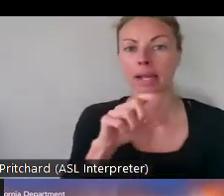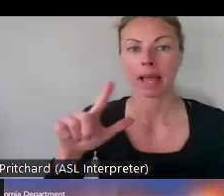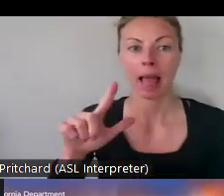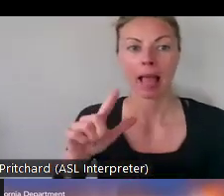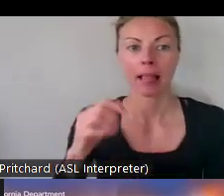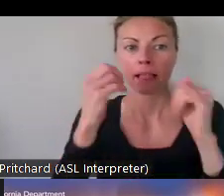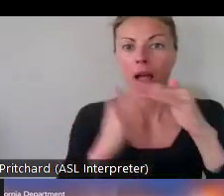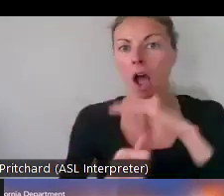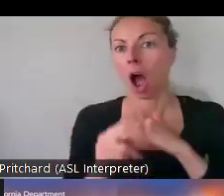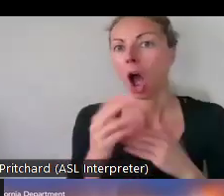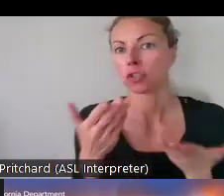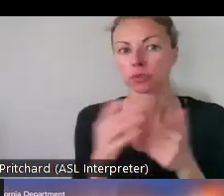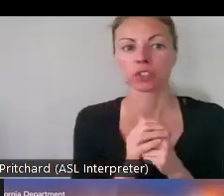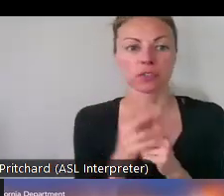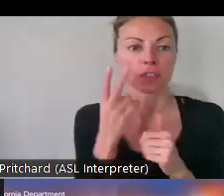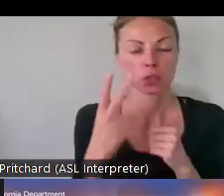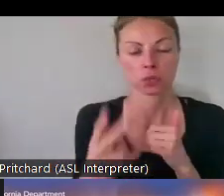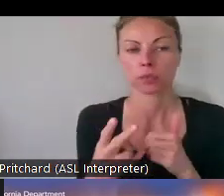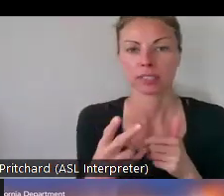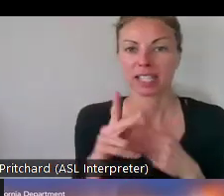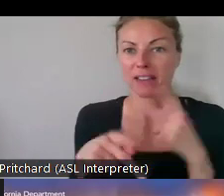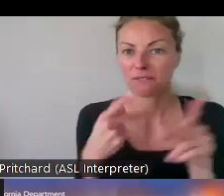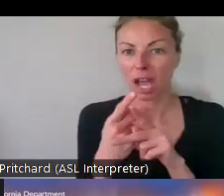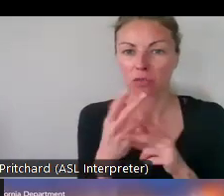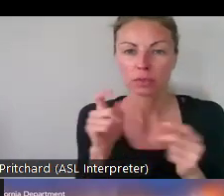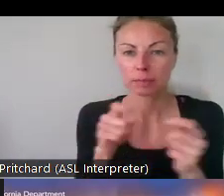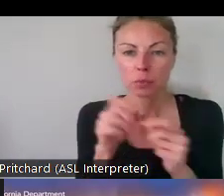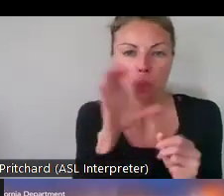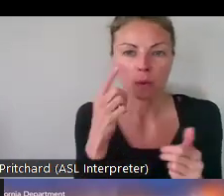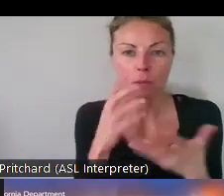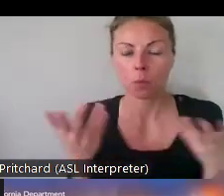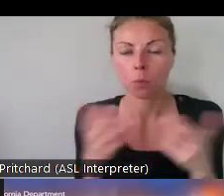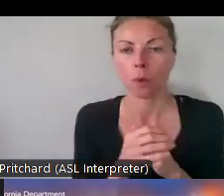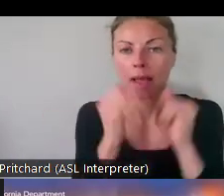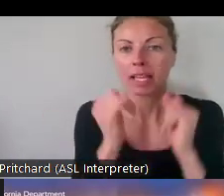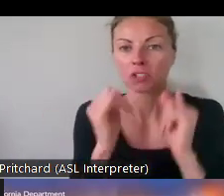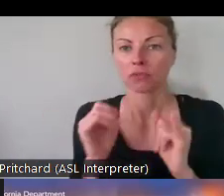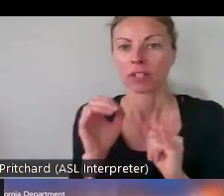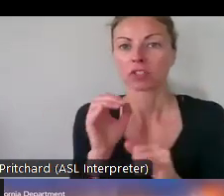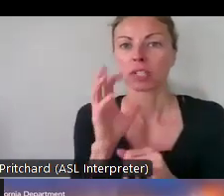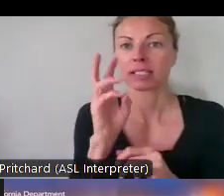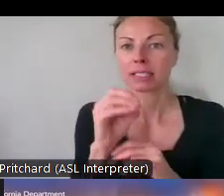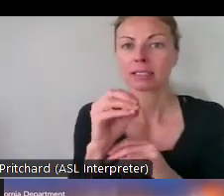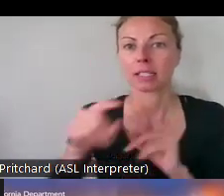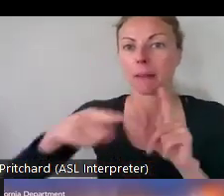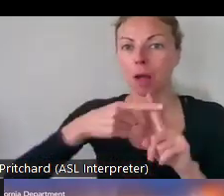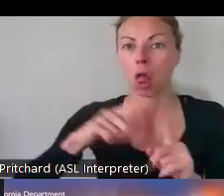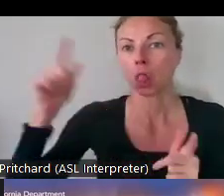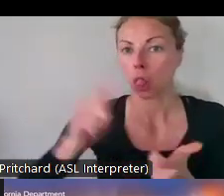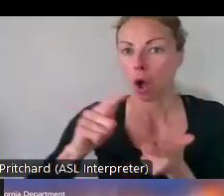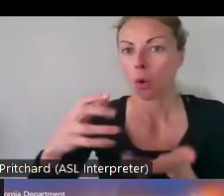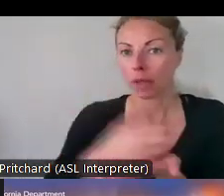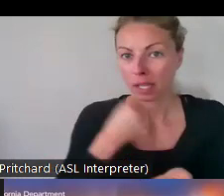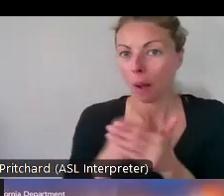column titled factors, specifically what we're looking for. We're looking for individuals age 60 and over who are low income, so